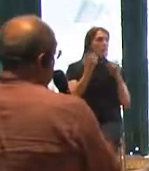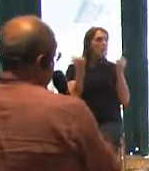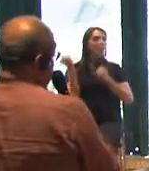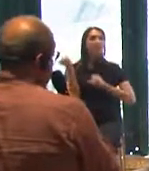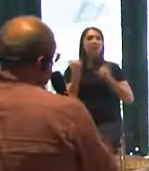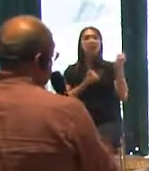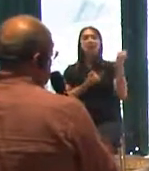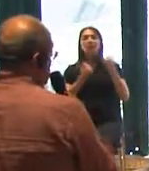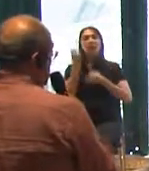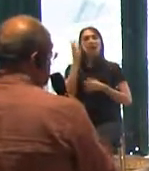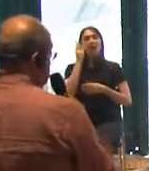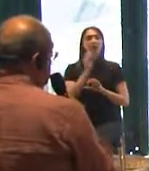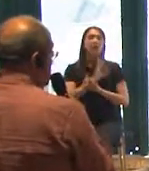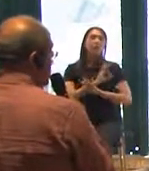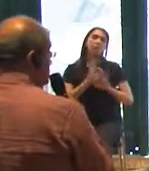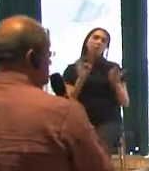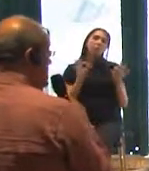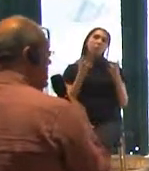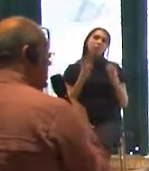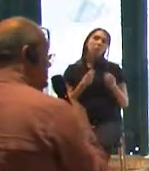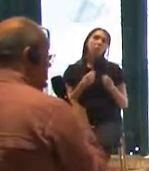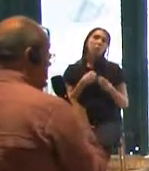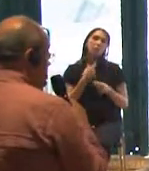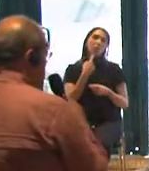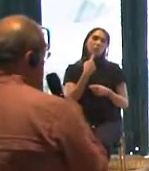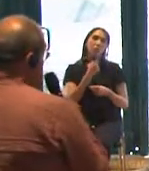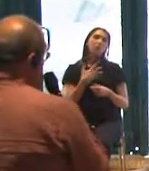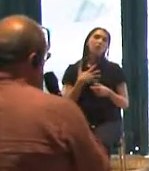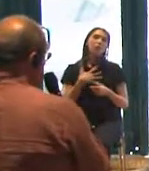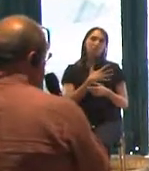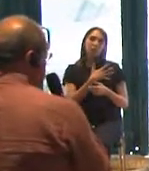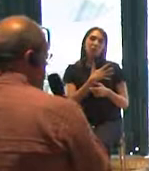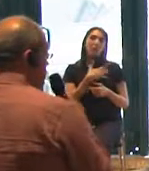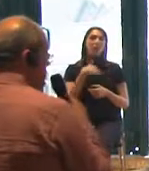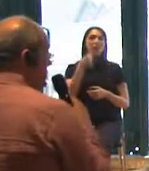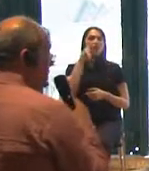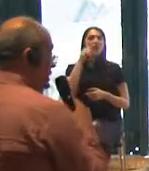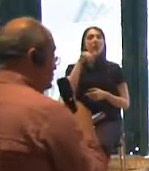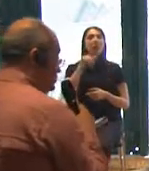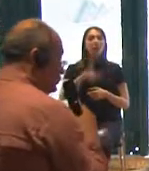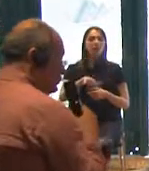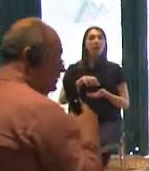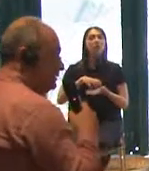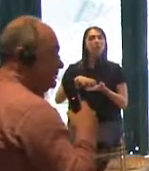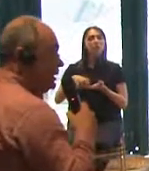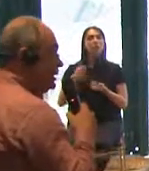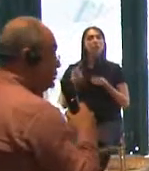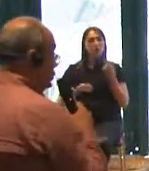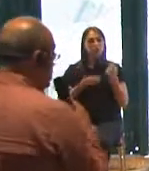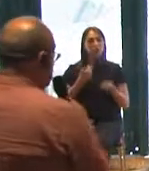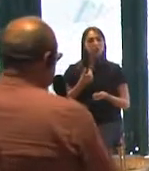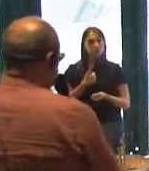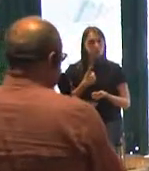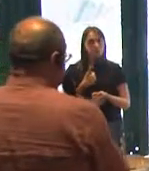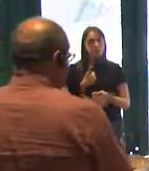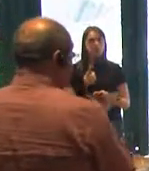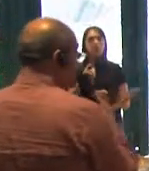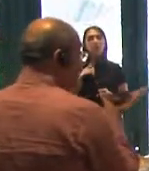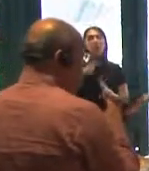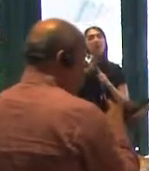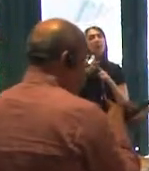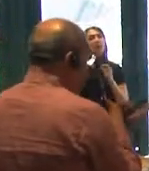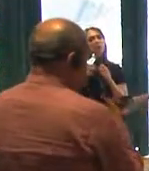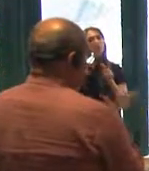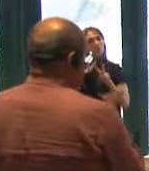to do this i think all these debates will not be meaningful they will not have the